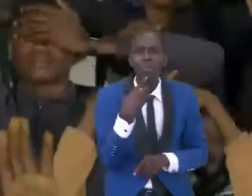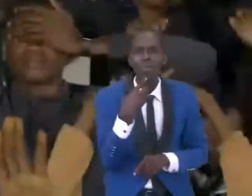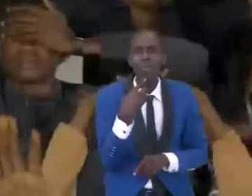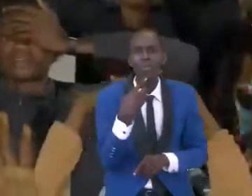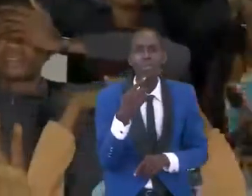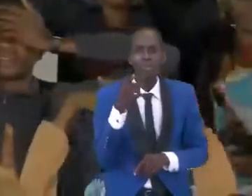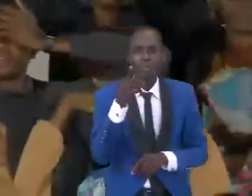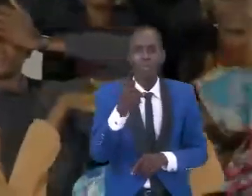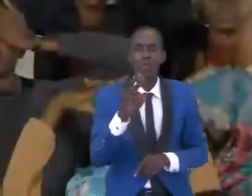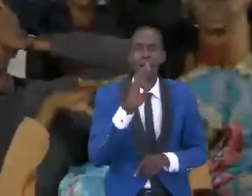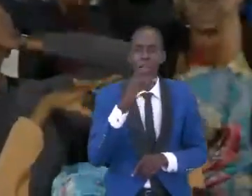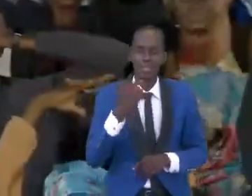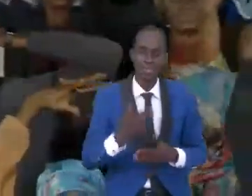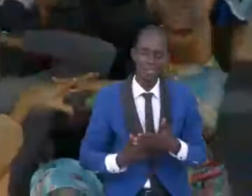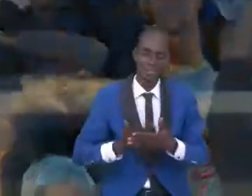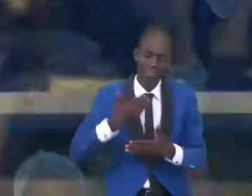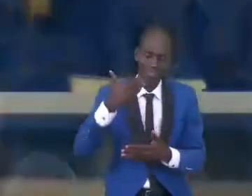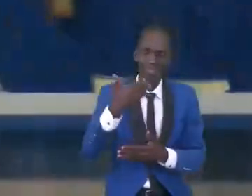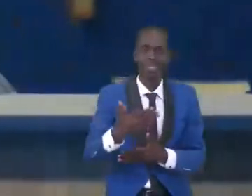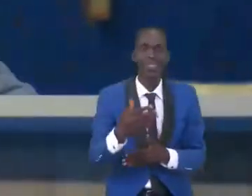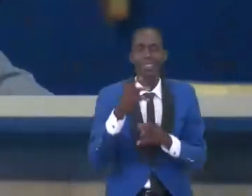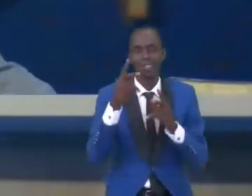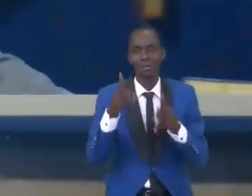You are the next online.